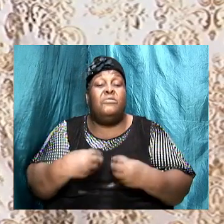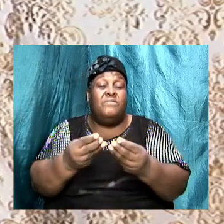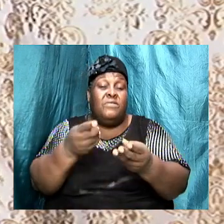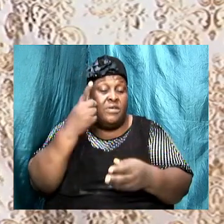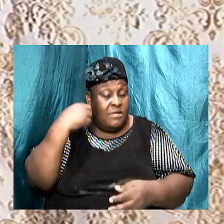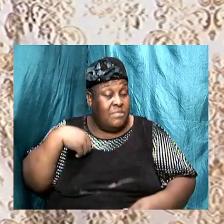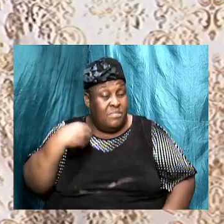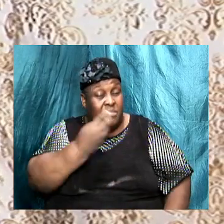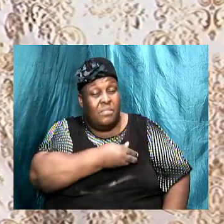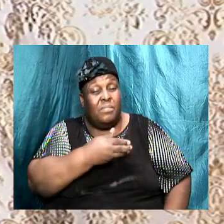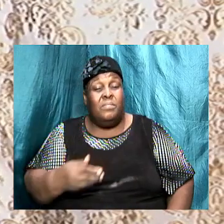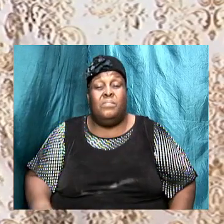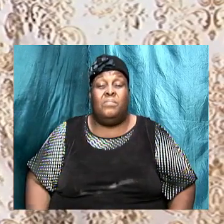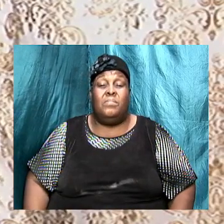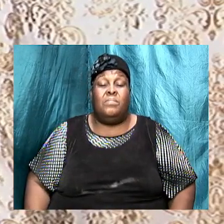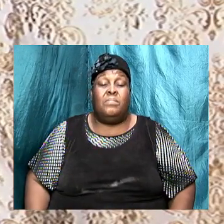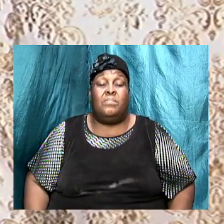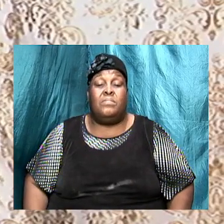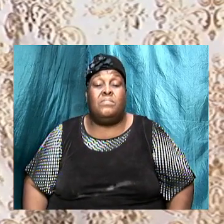us.